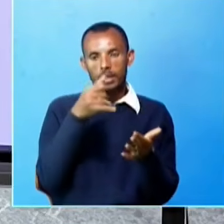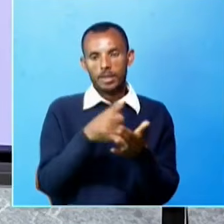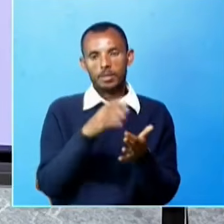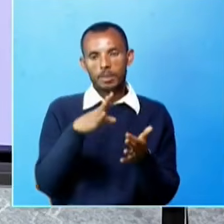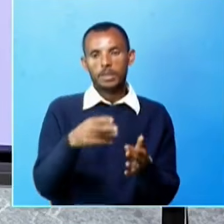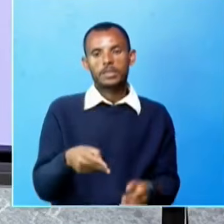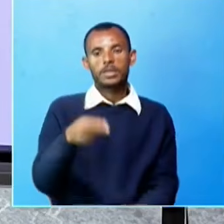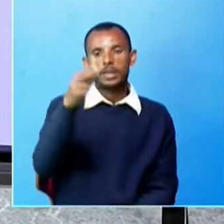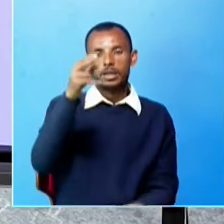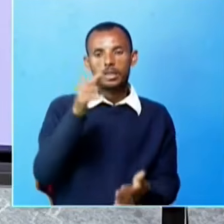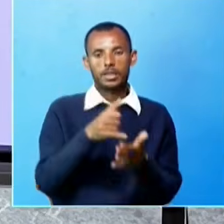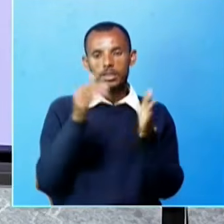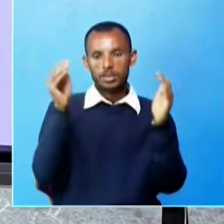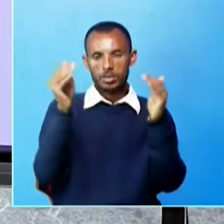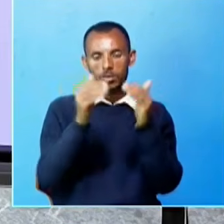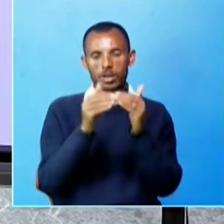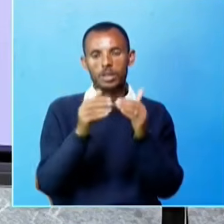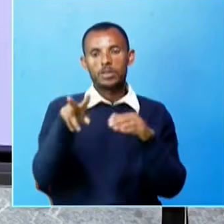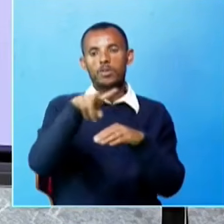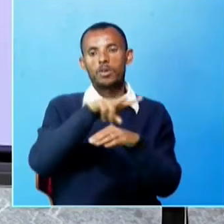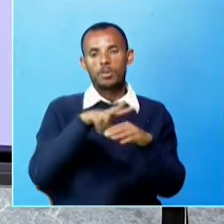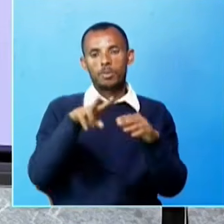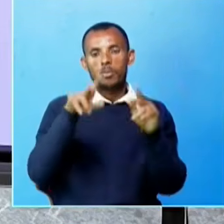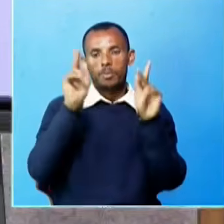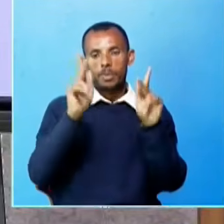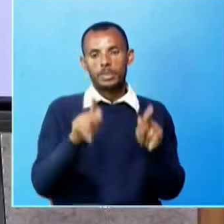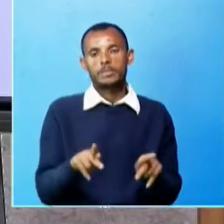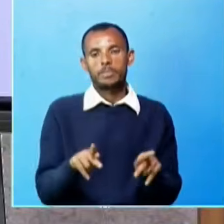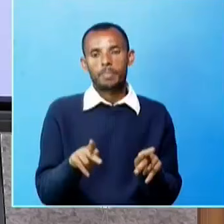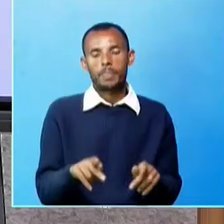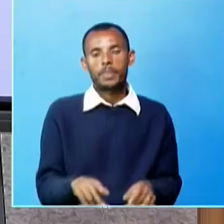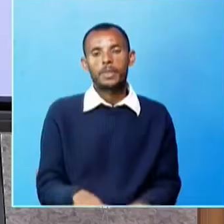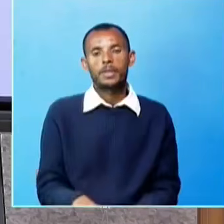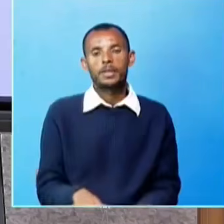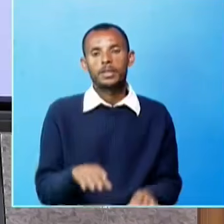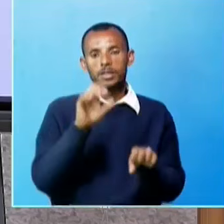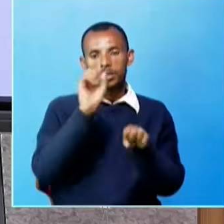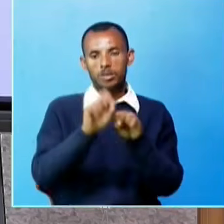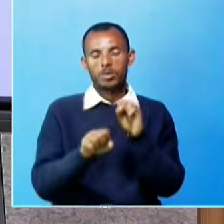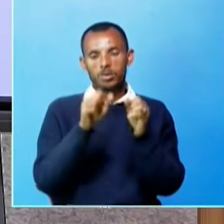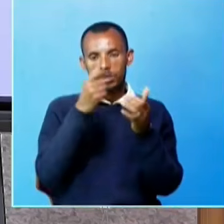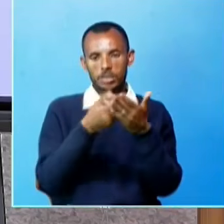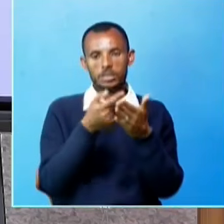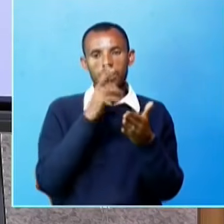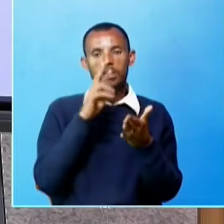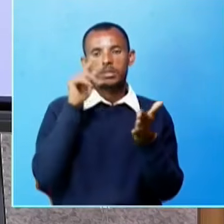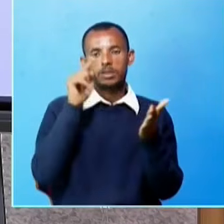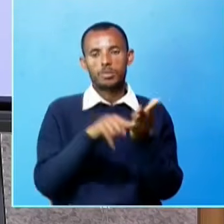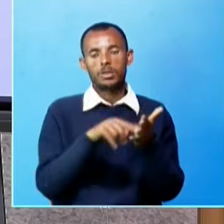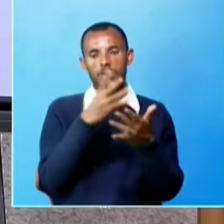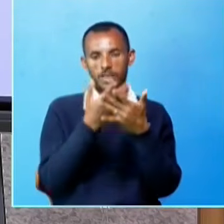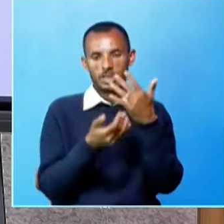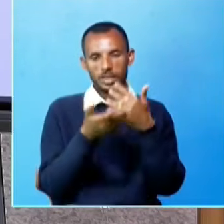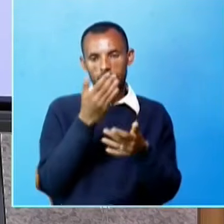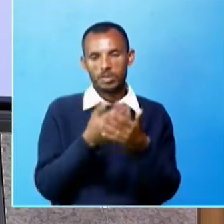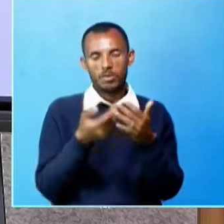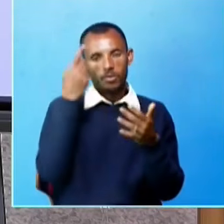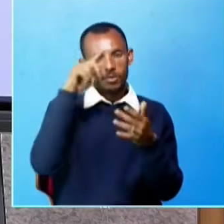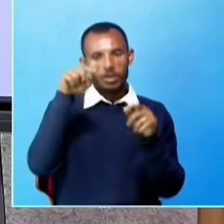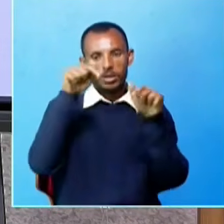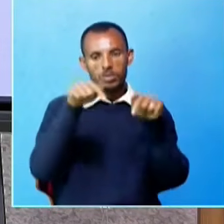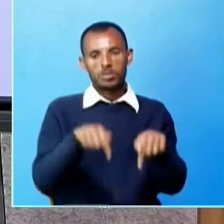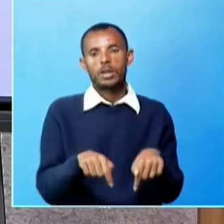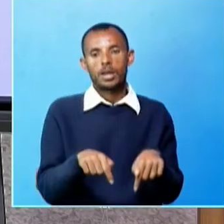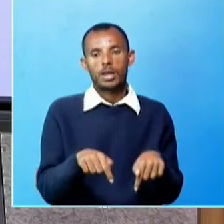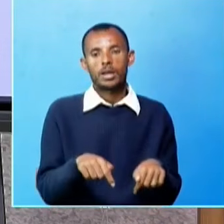height that gives the volume of a prism. Okay, so these are the point of discussion for today.